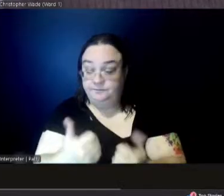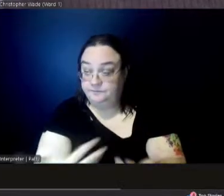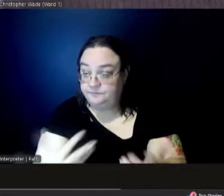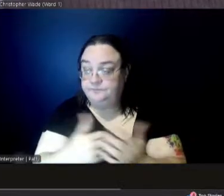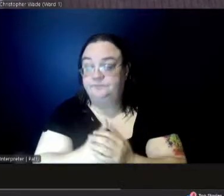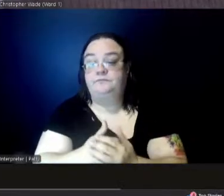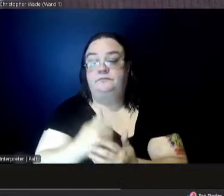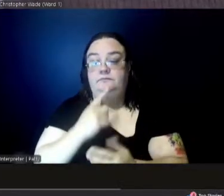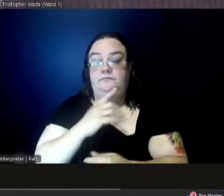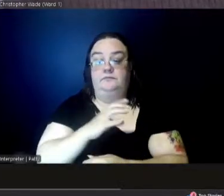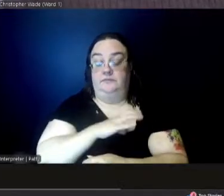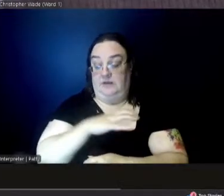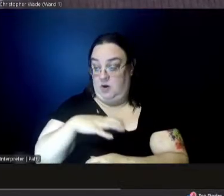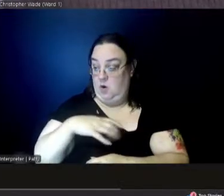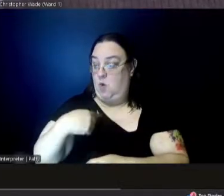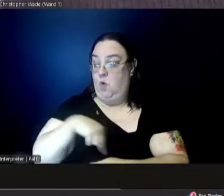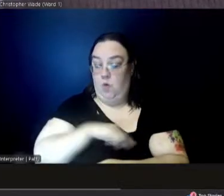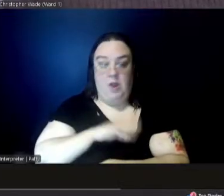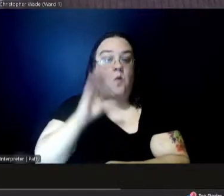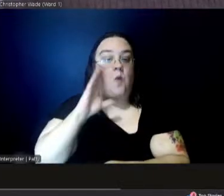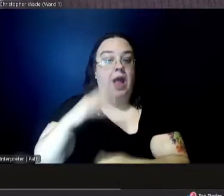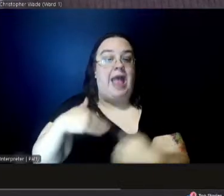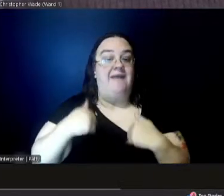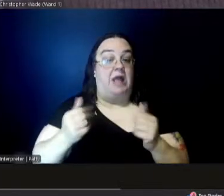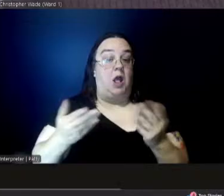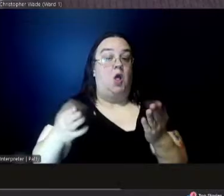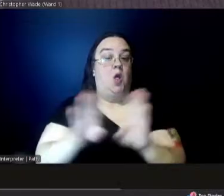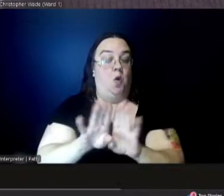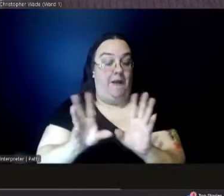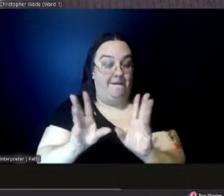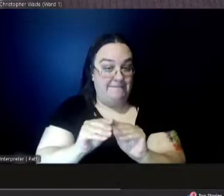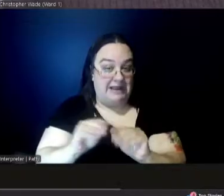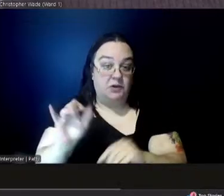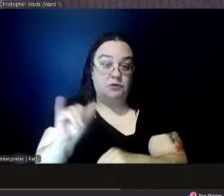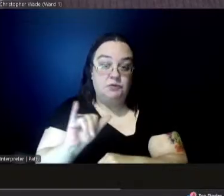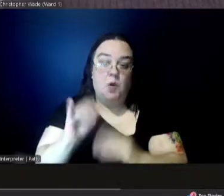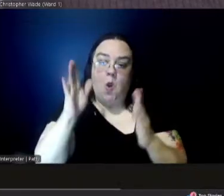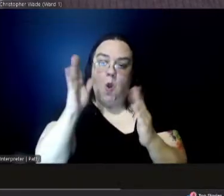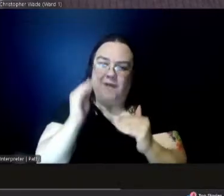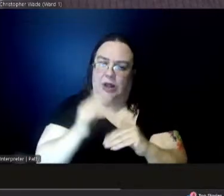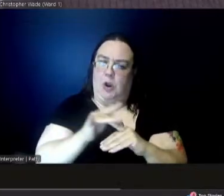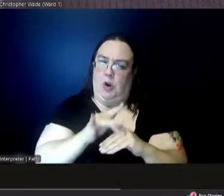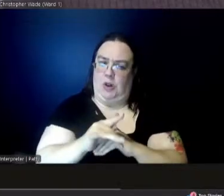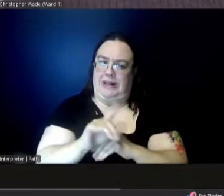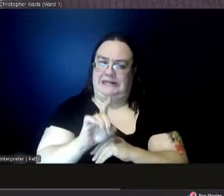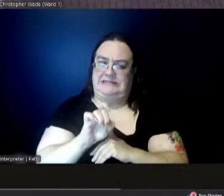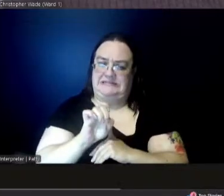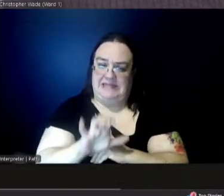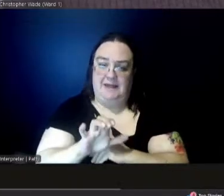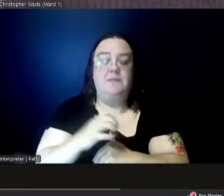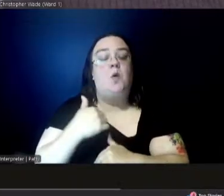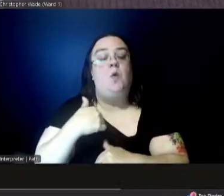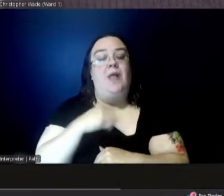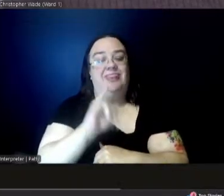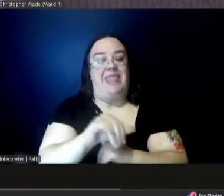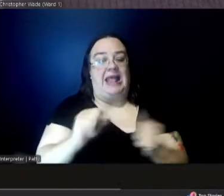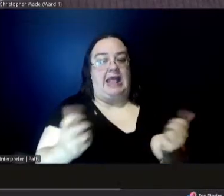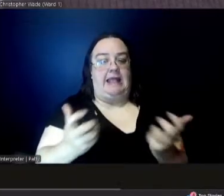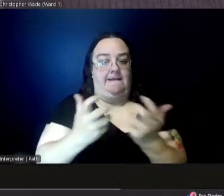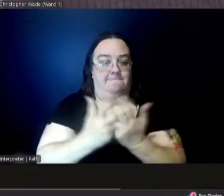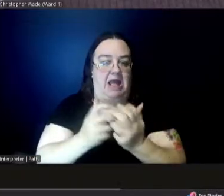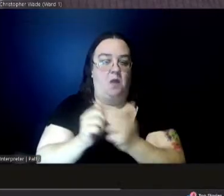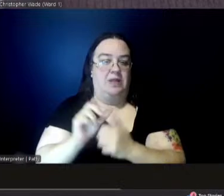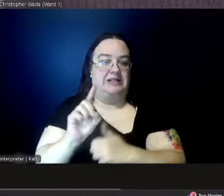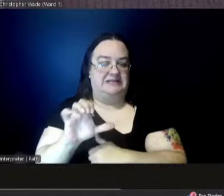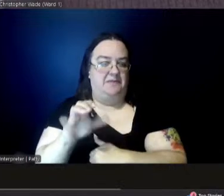Council, we will be having a closed meeting as well, hopefully in early December. We can combine it with the 4th, but I'll be in touch